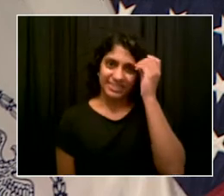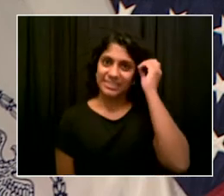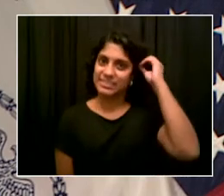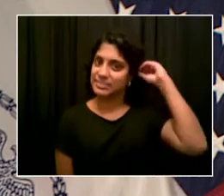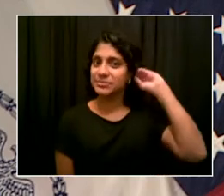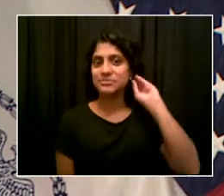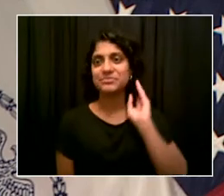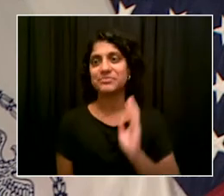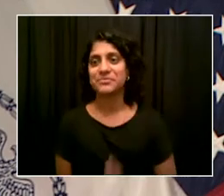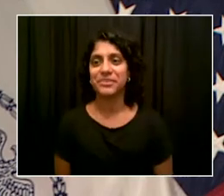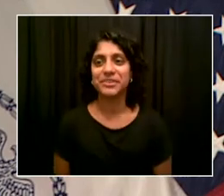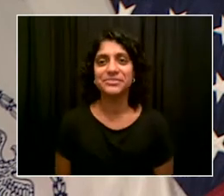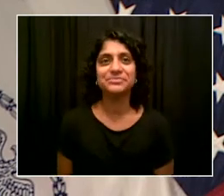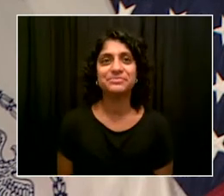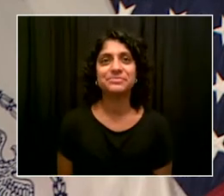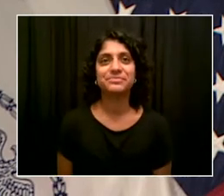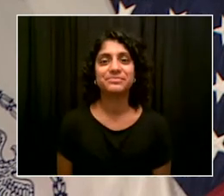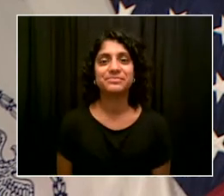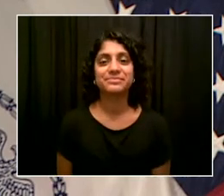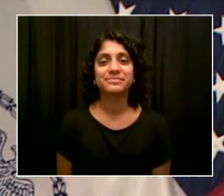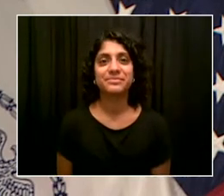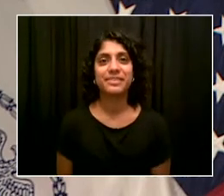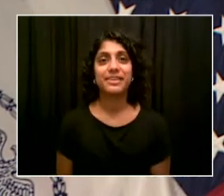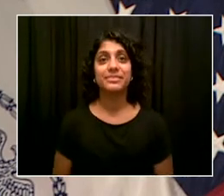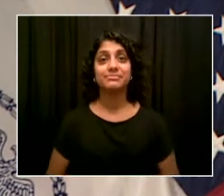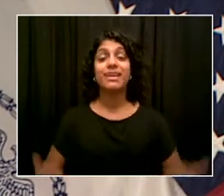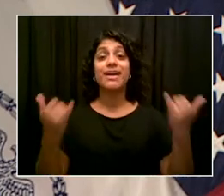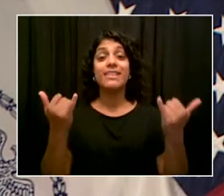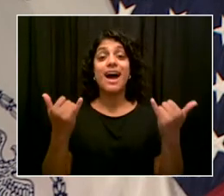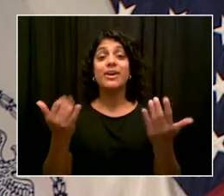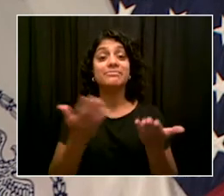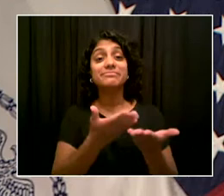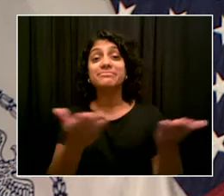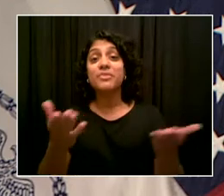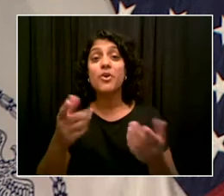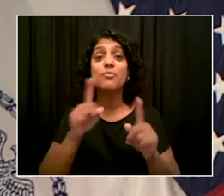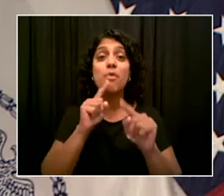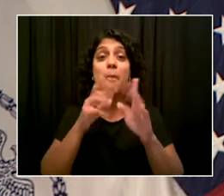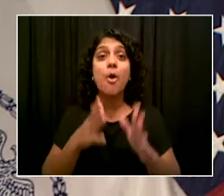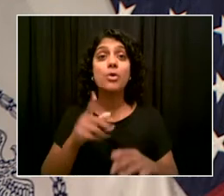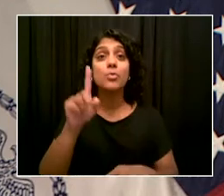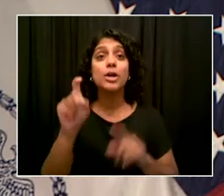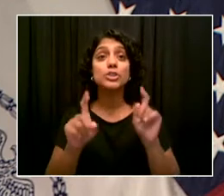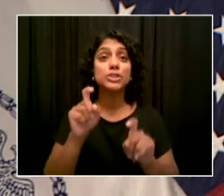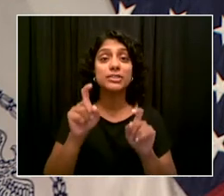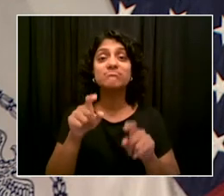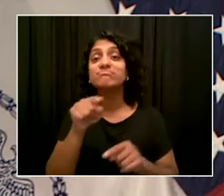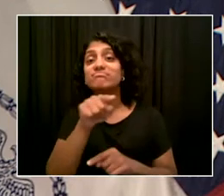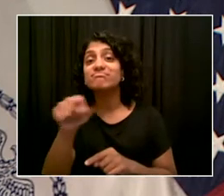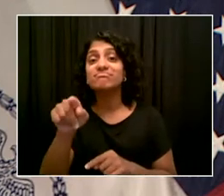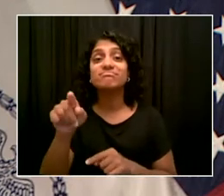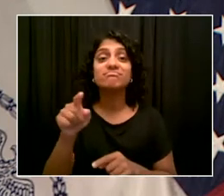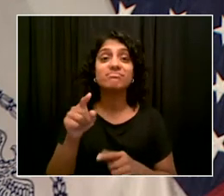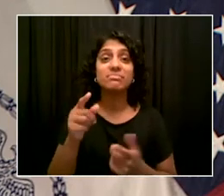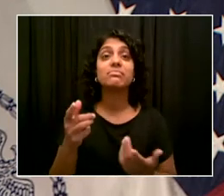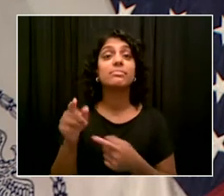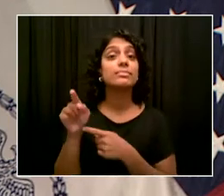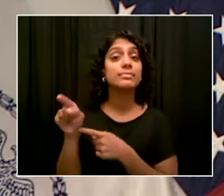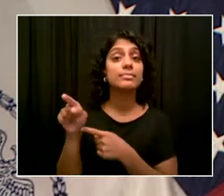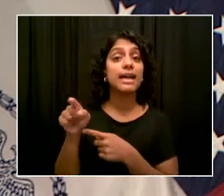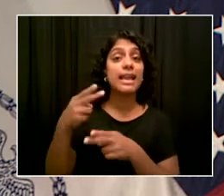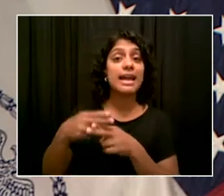With that, let's turn to our colleagues in the media. And please let me know the name and outlet of each journalist.